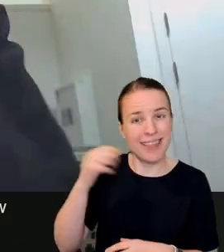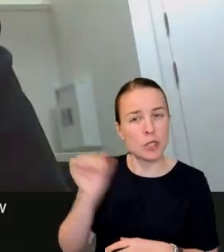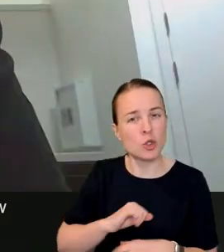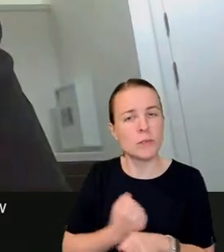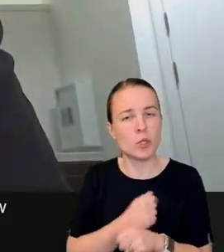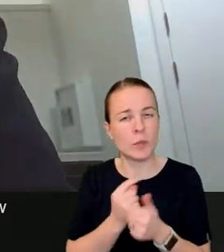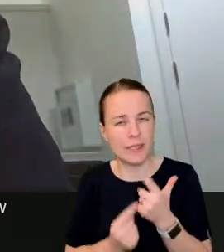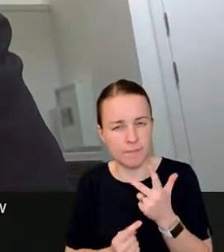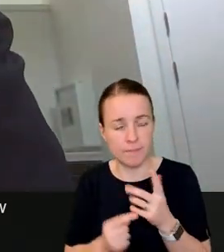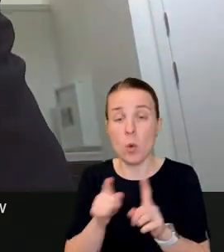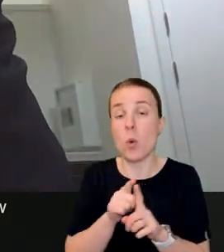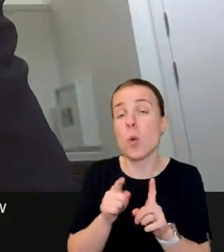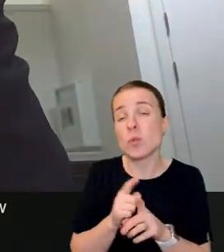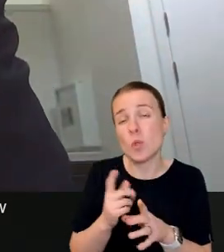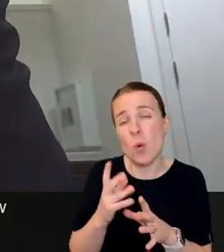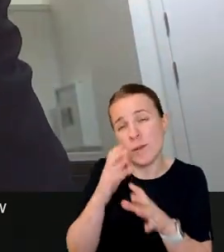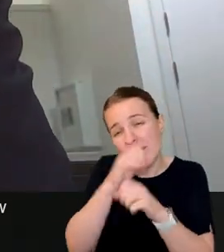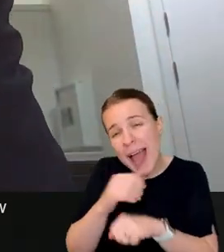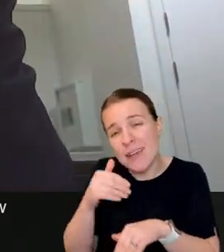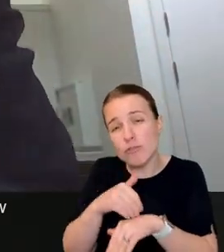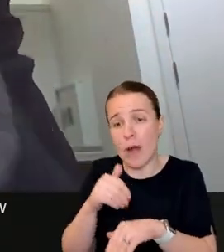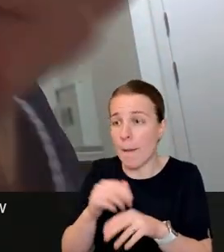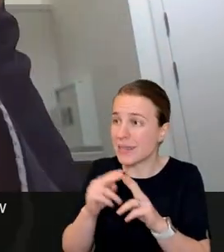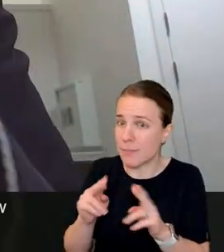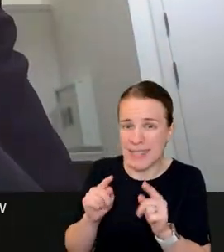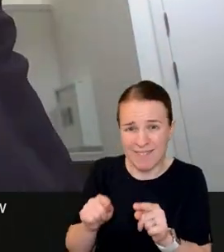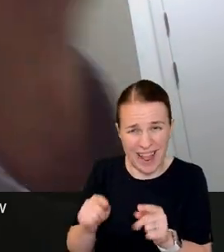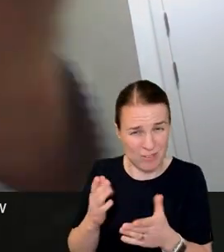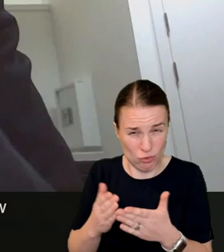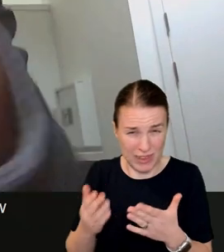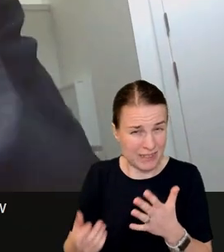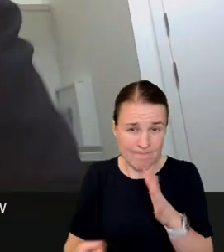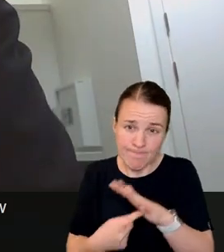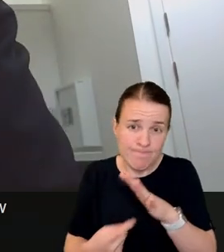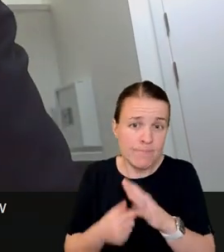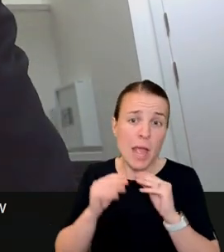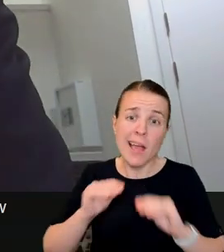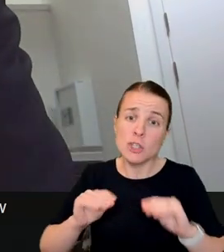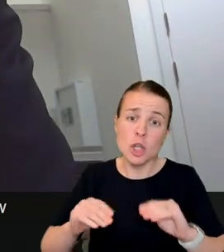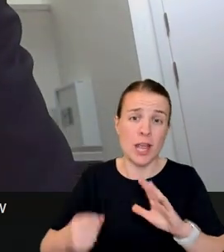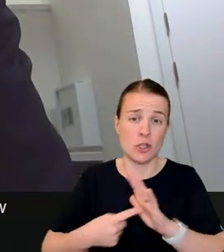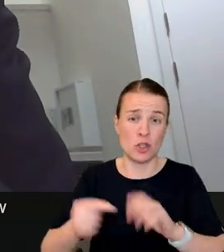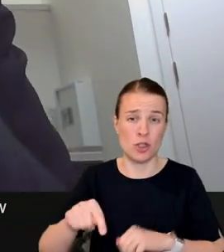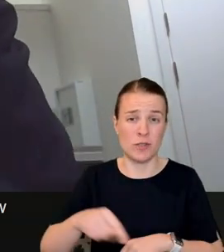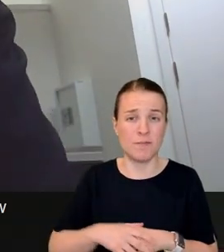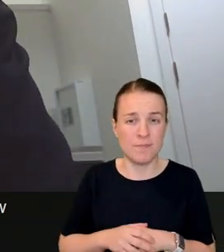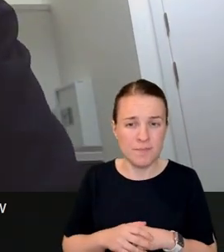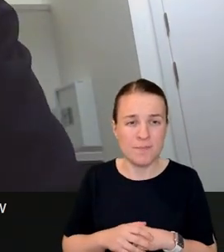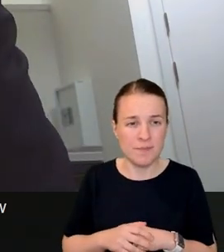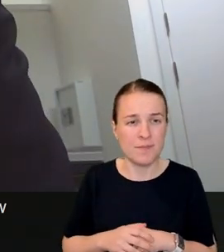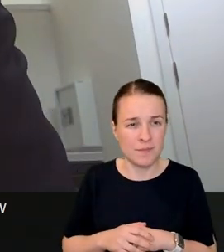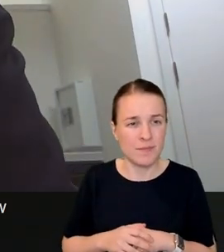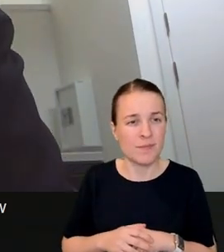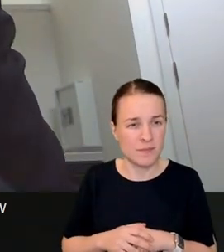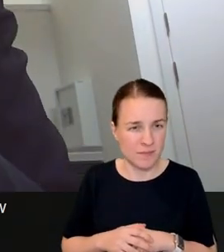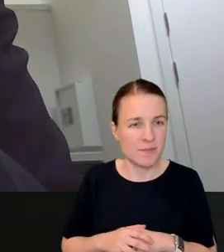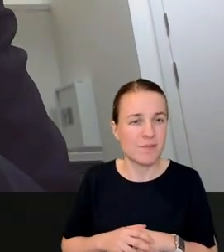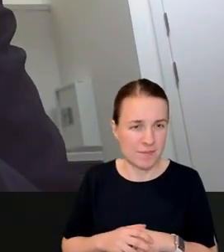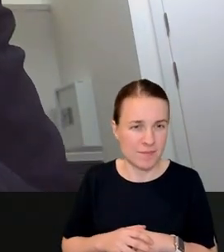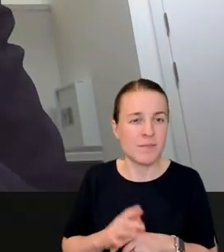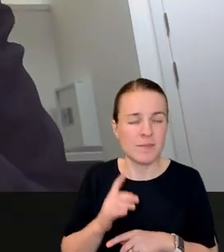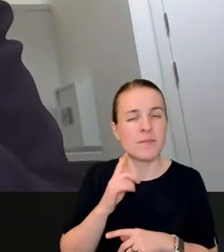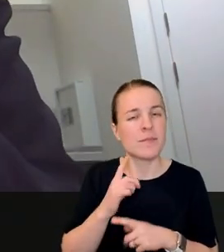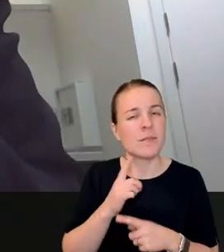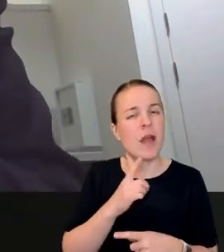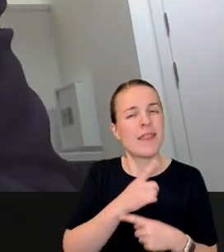it's about education. And some of, well, the Assembly, I was chair up to last year, but